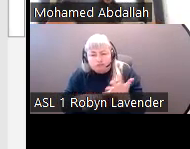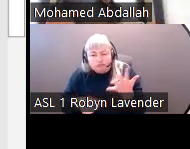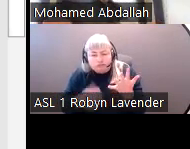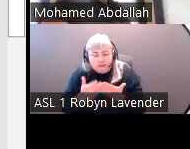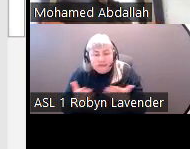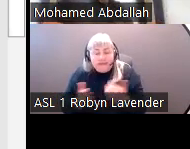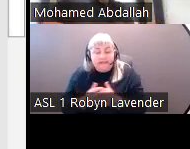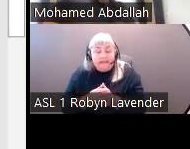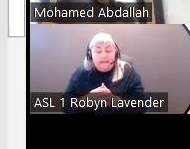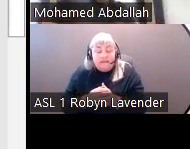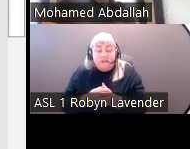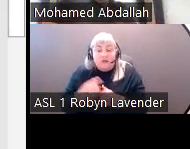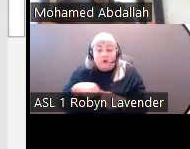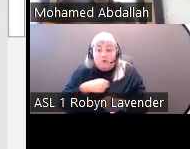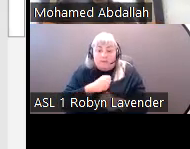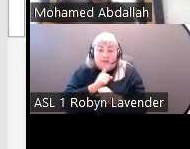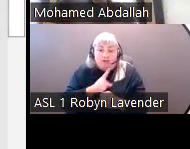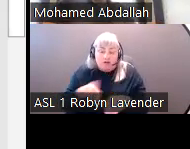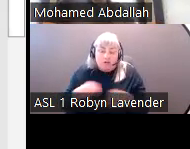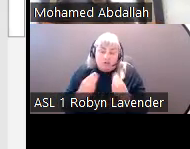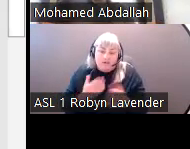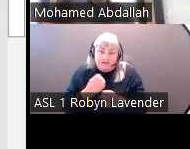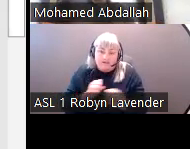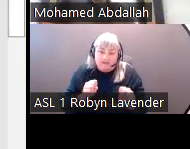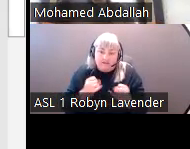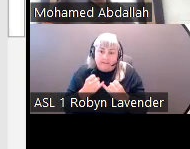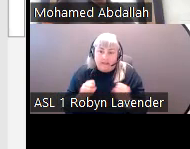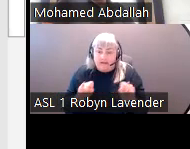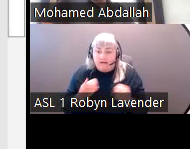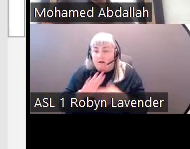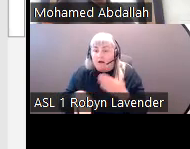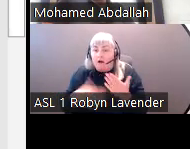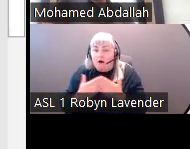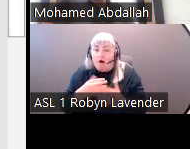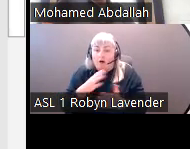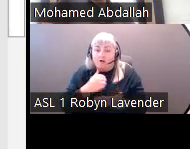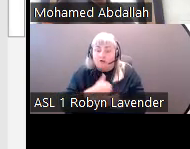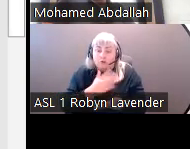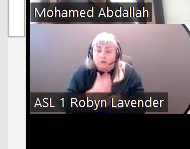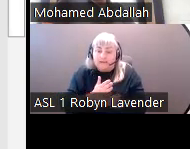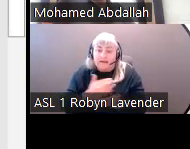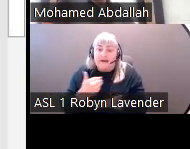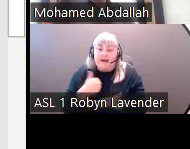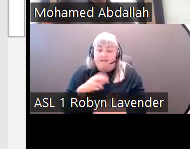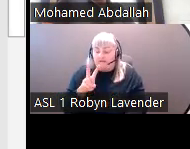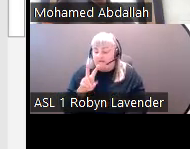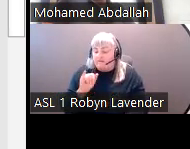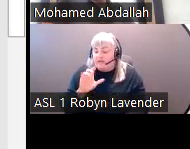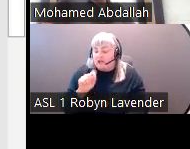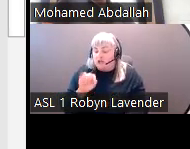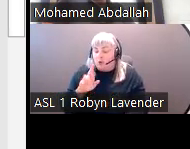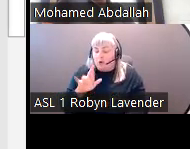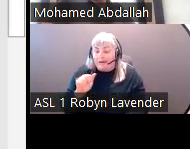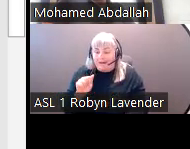keep them safe and living independently. All our suites are also equipped with a Victoria Lifeline. So clients are able to